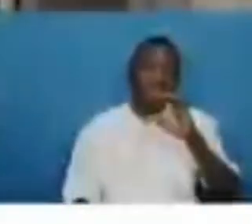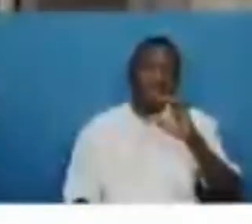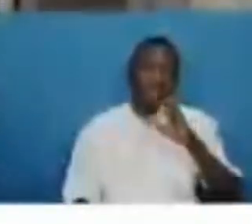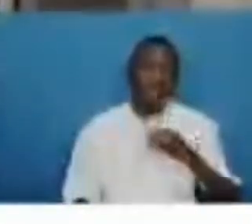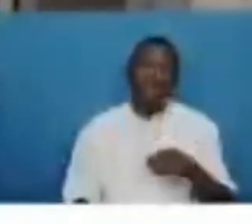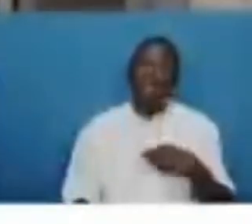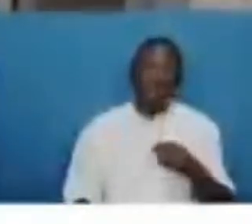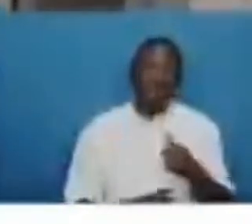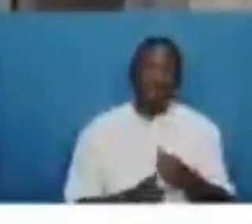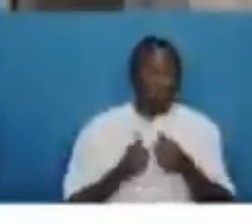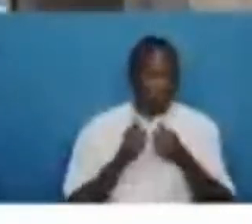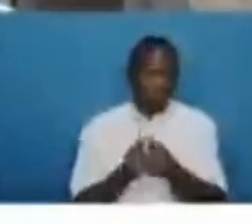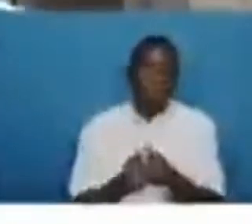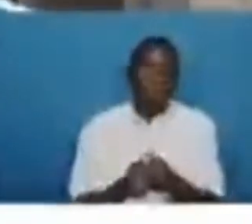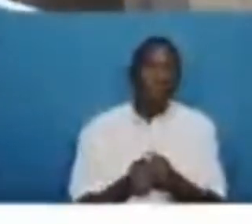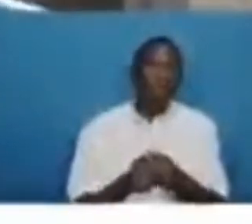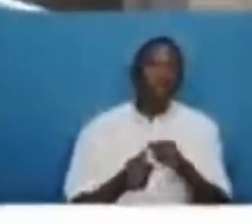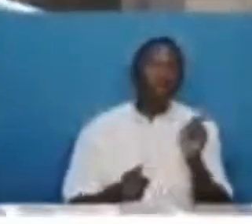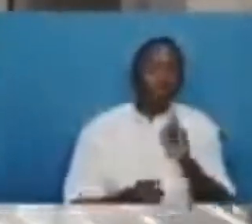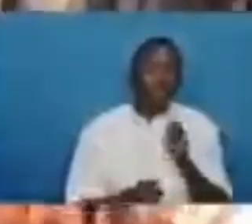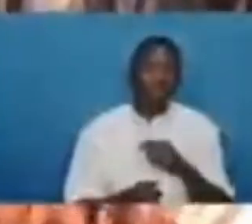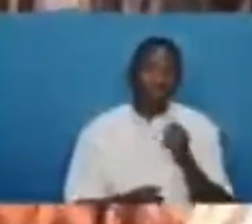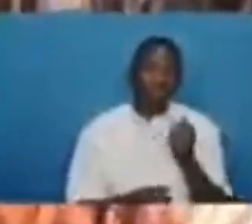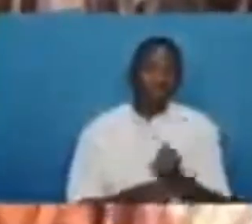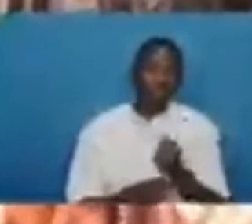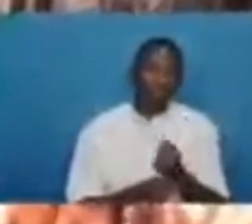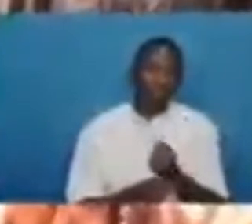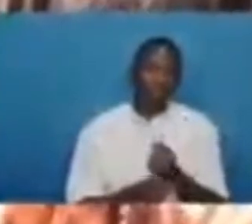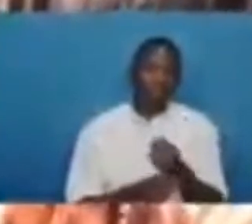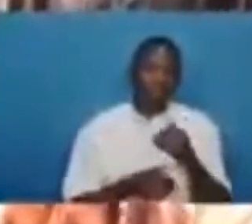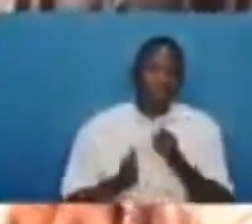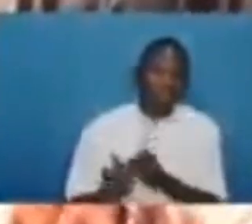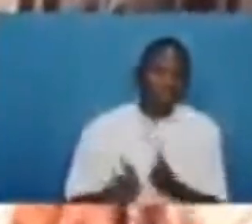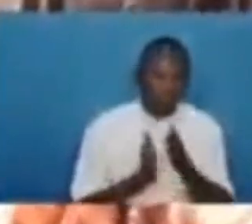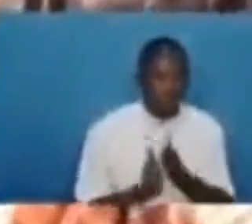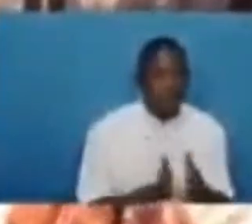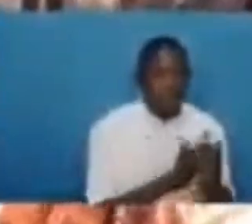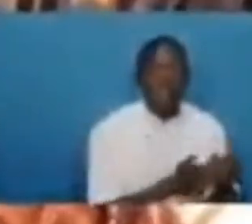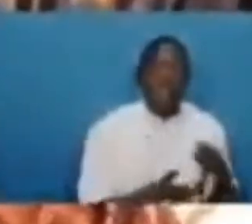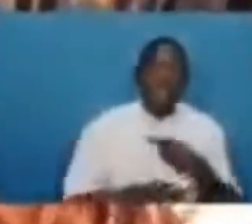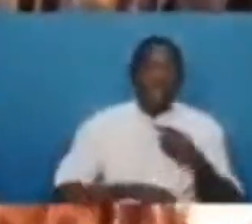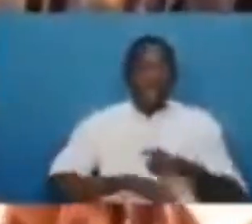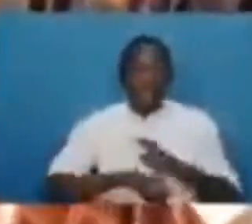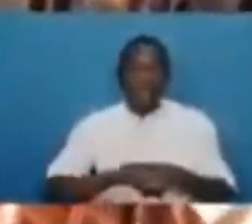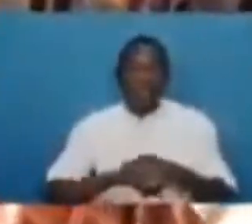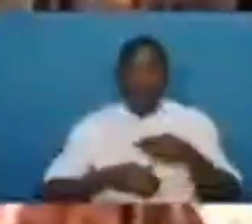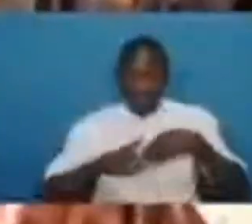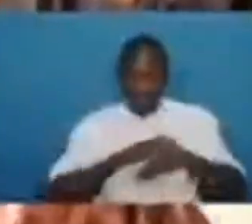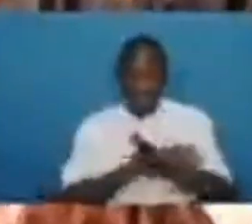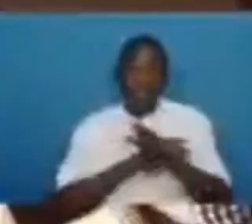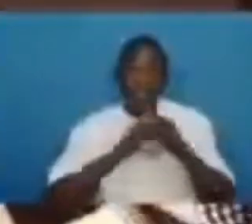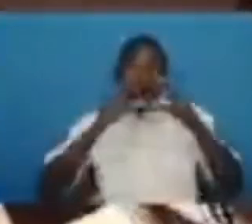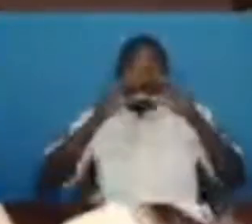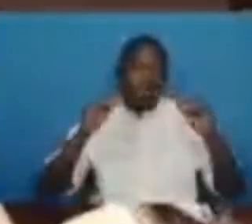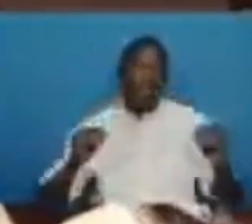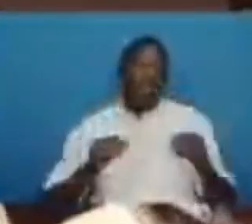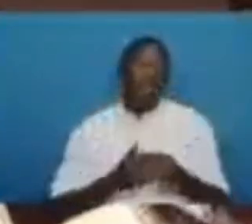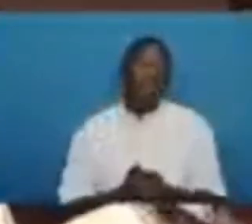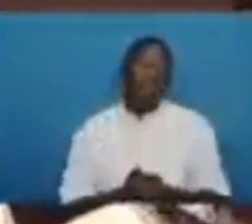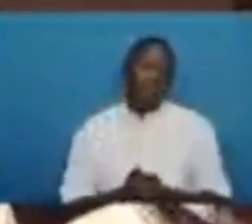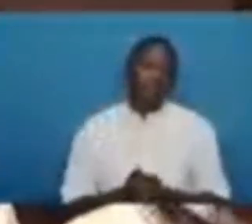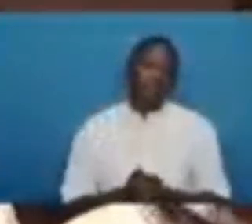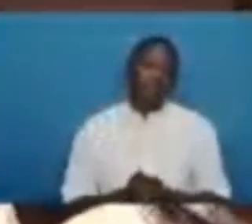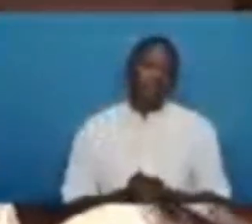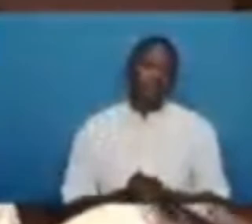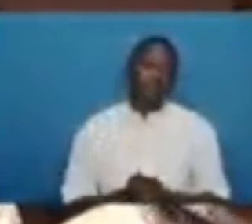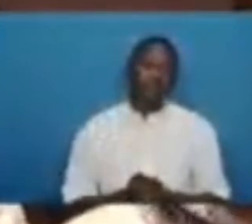comply with what has been the arrangements at the time of entry into the facility. Bileji